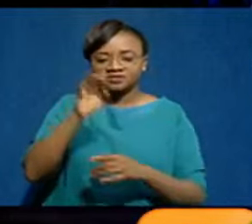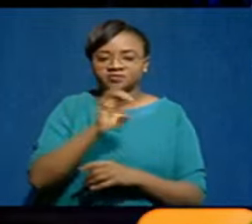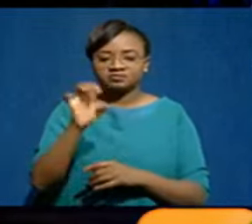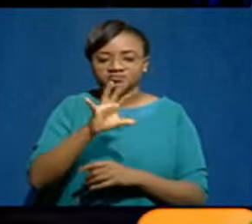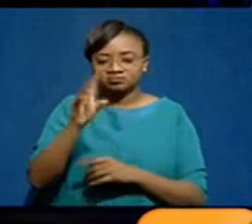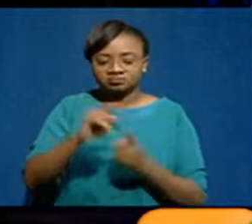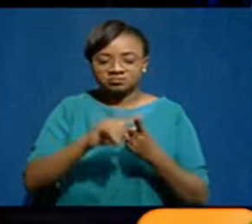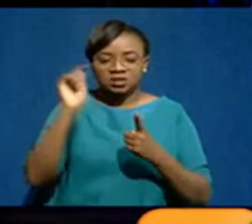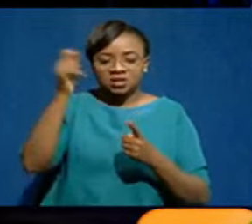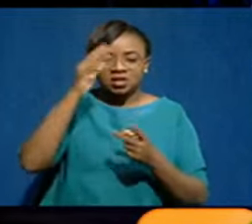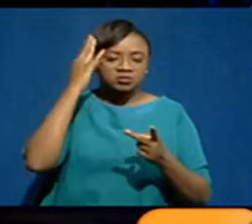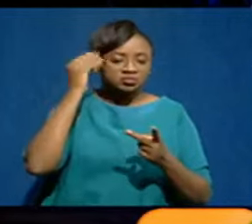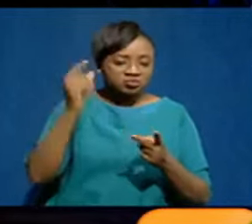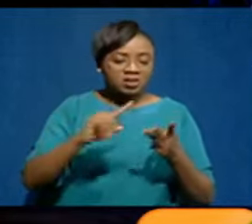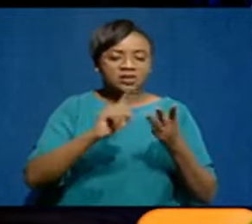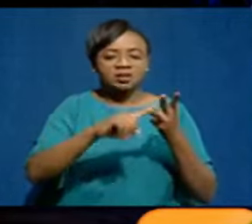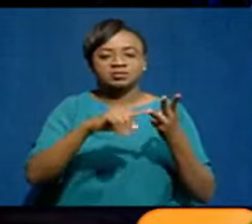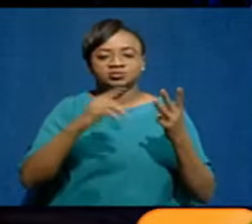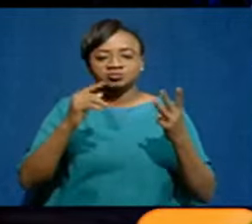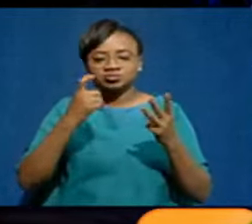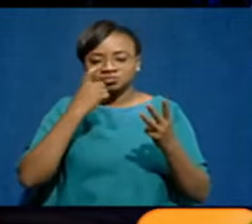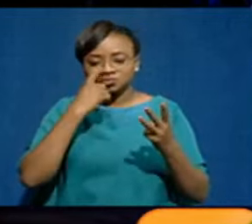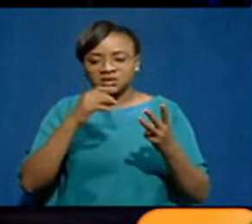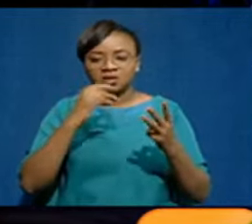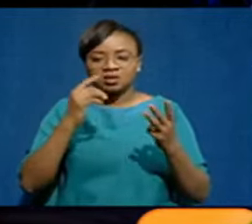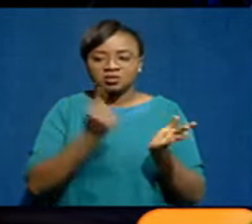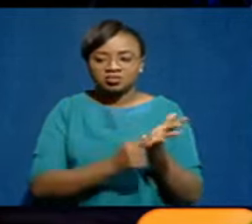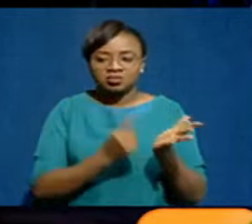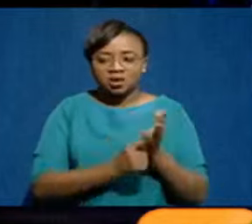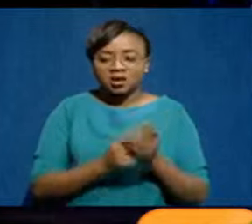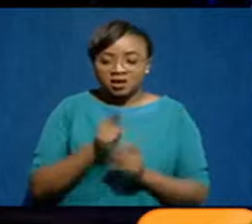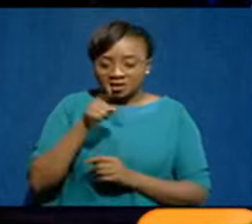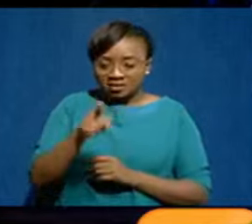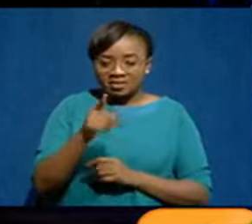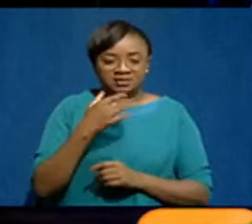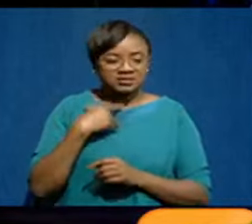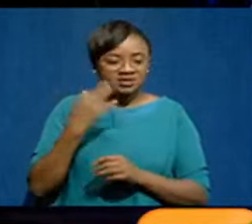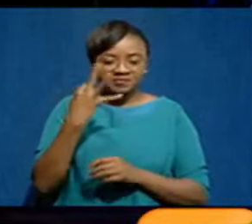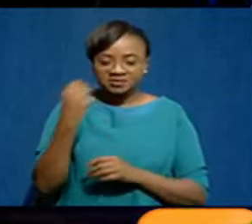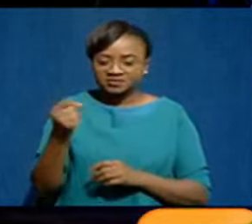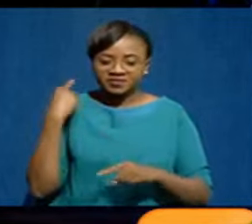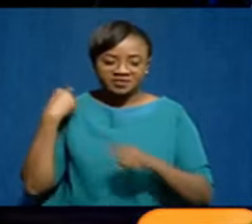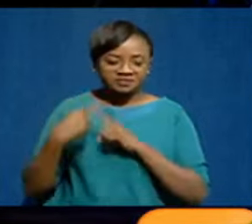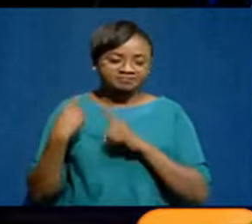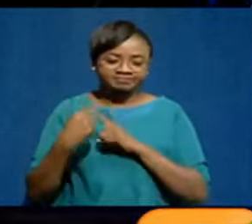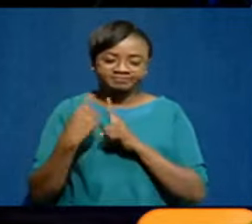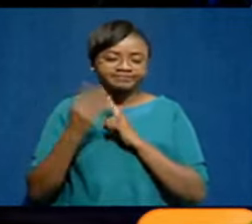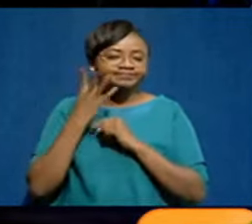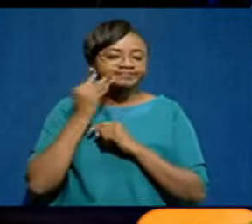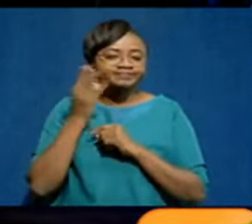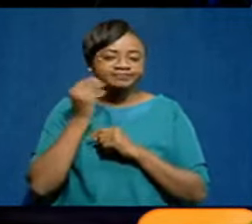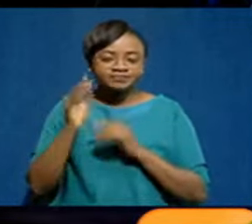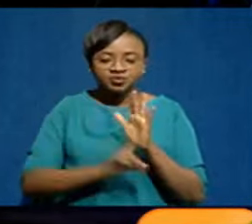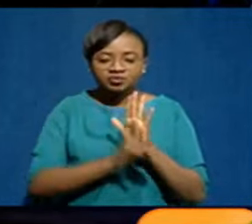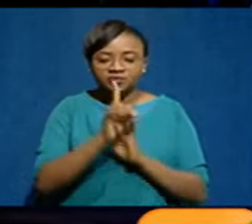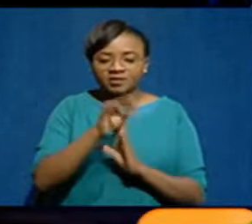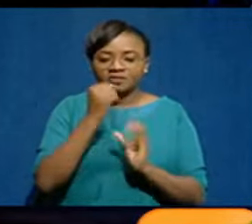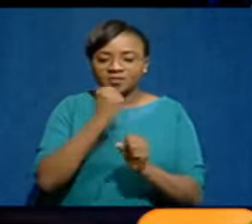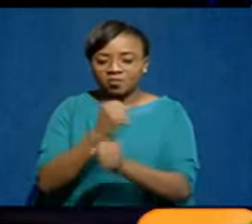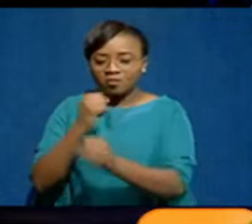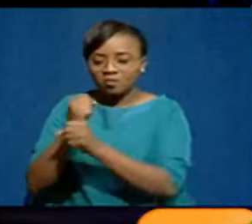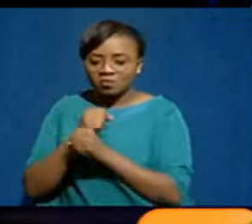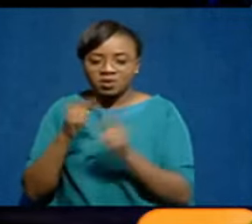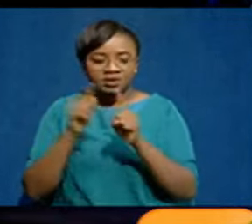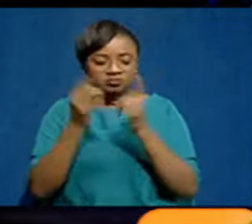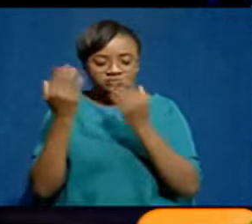effective September 1st, 2024. Mr. Fan, a career economist, has over 35 years of experience in development practice and is expected